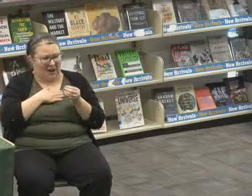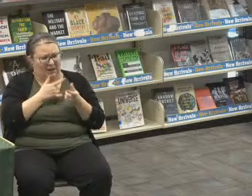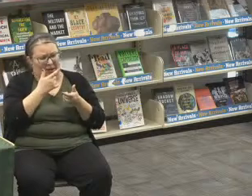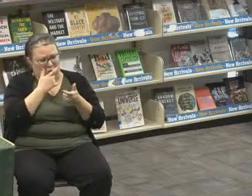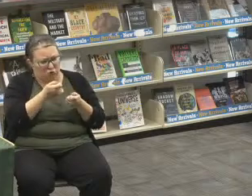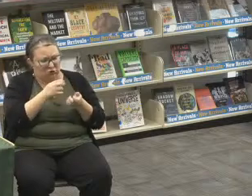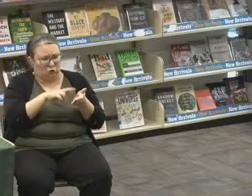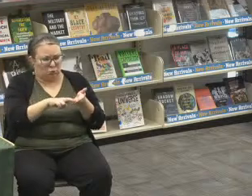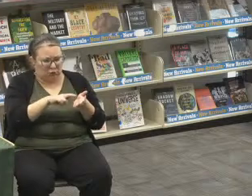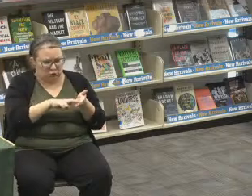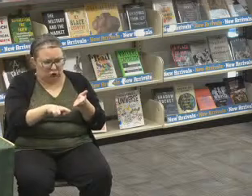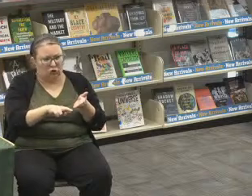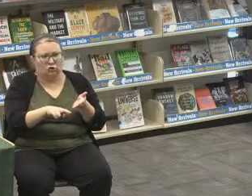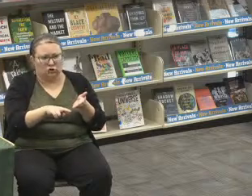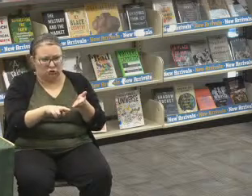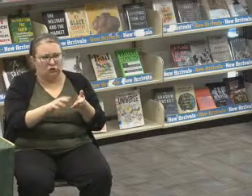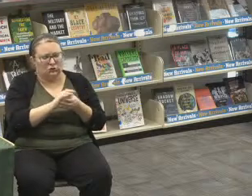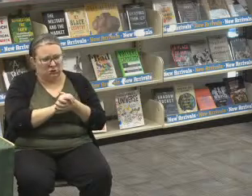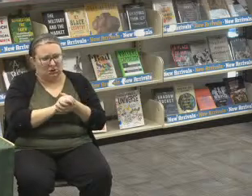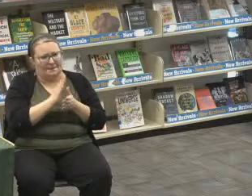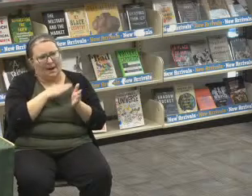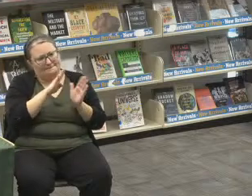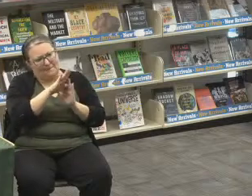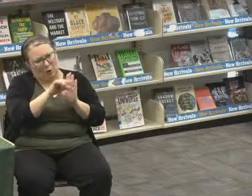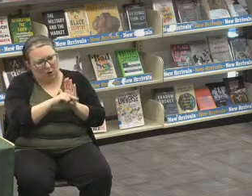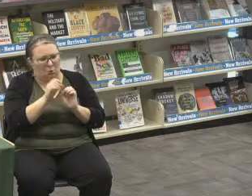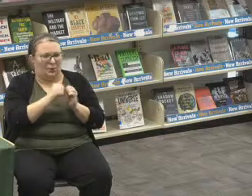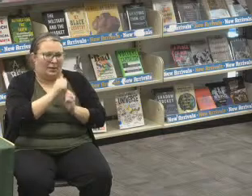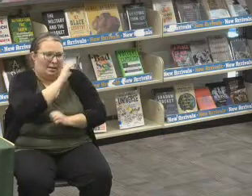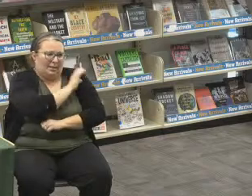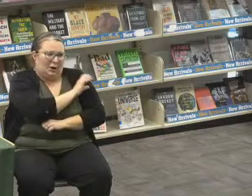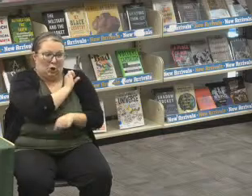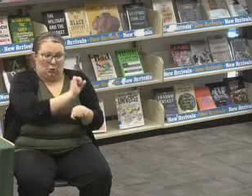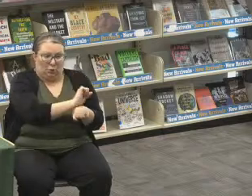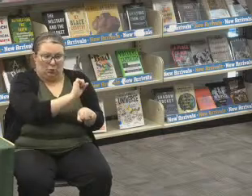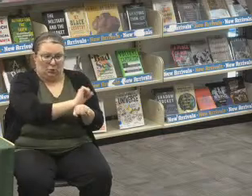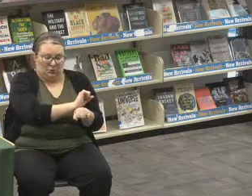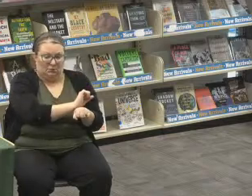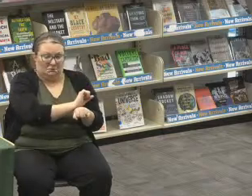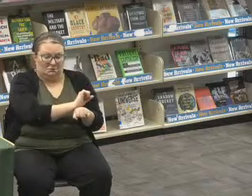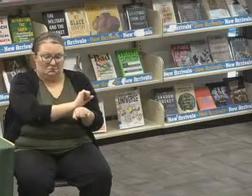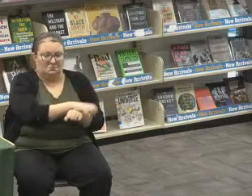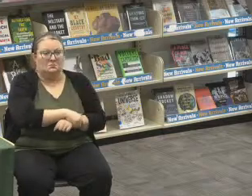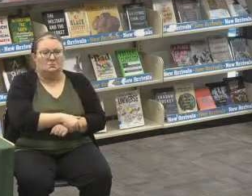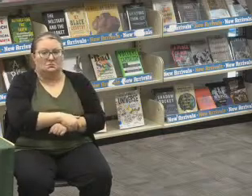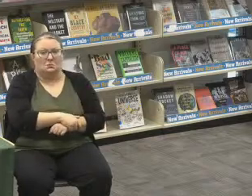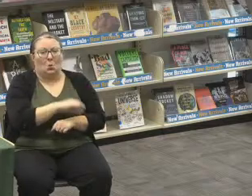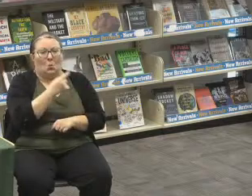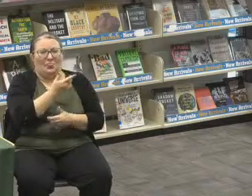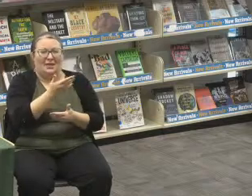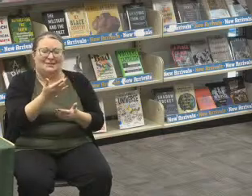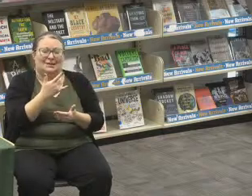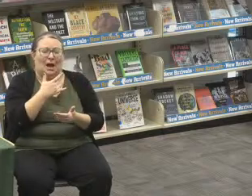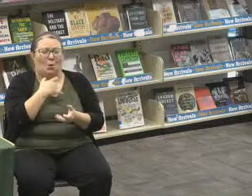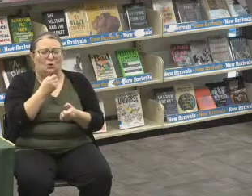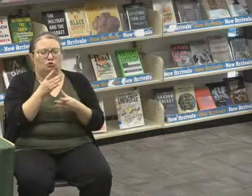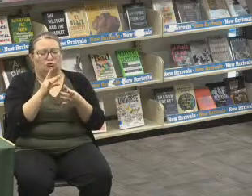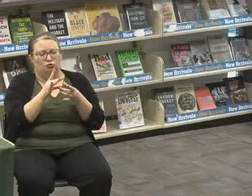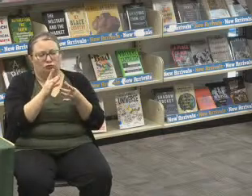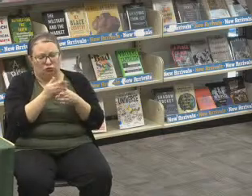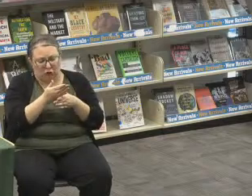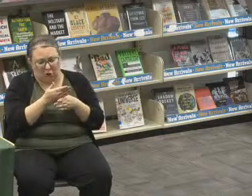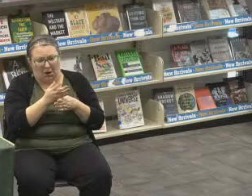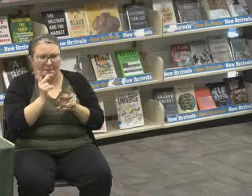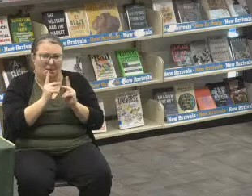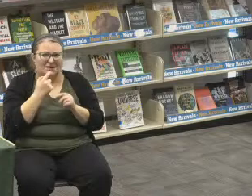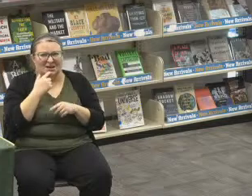in research and background in like clinical work. One of the things I'd like to share, because like people